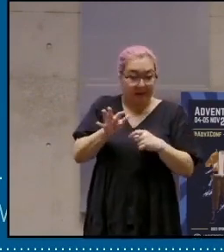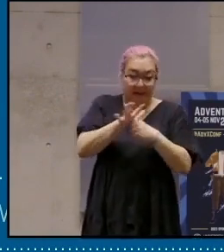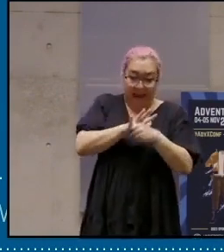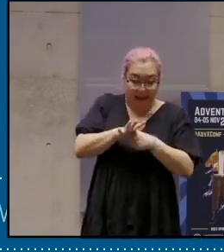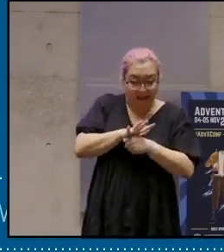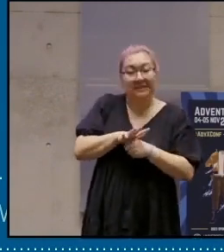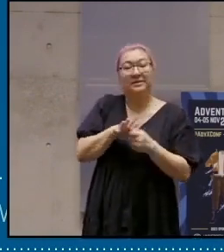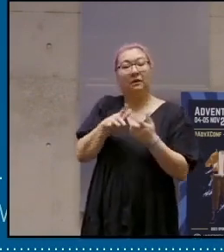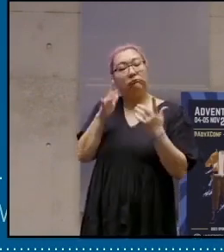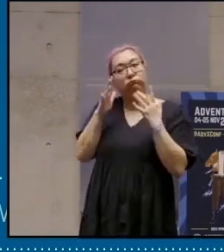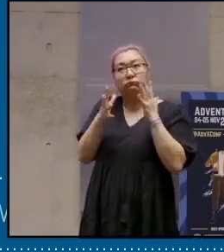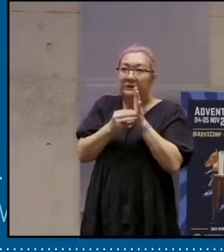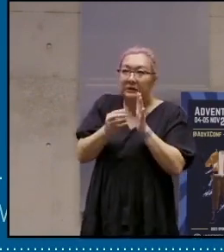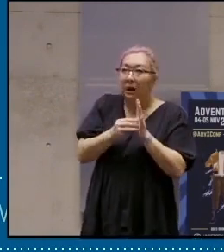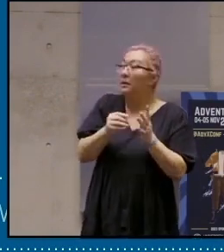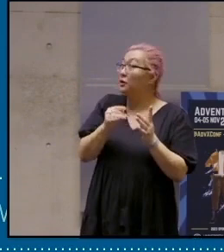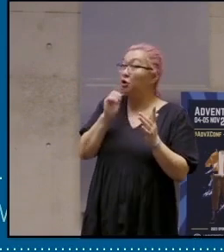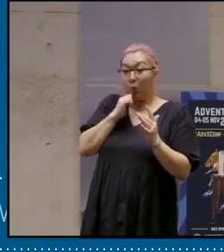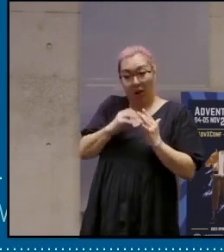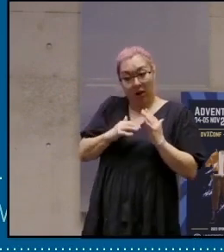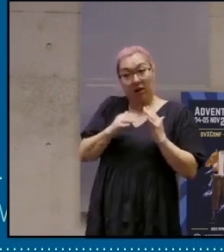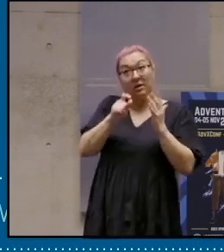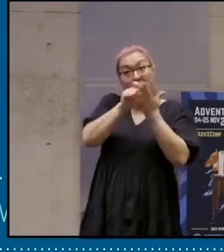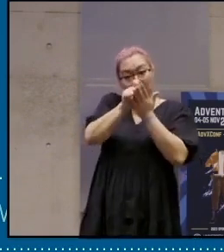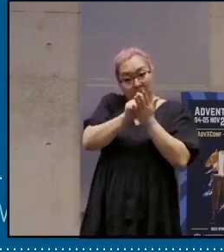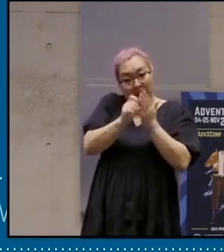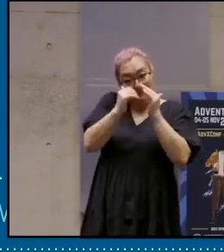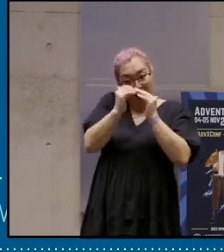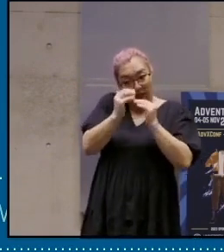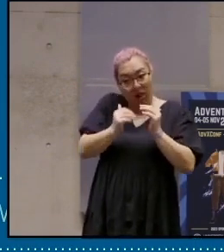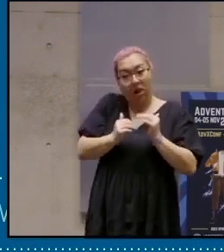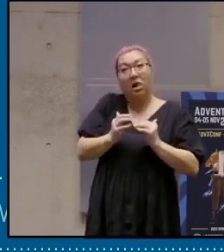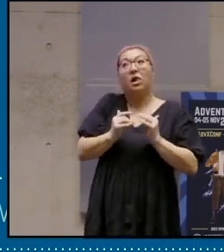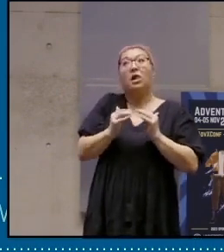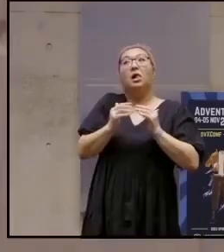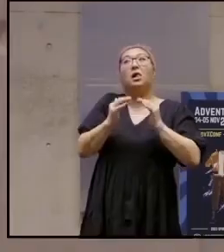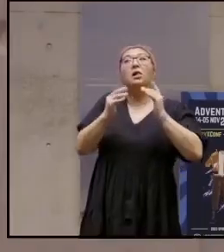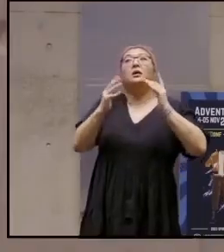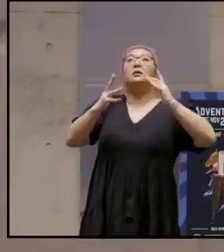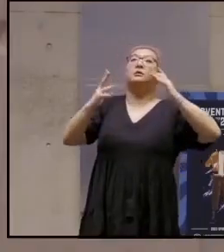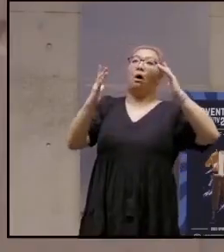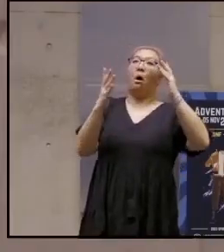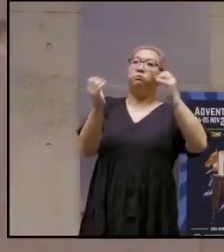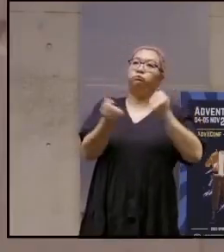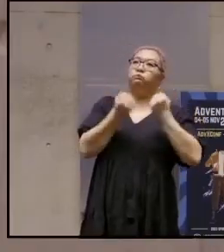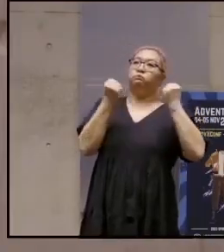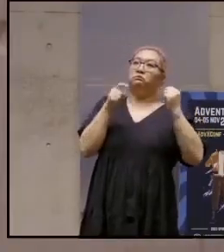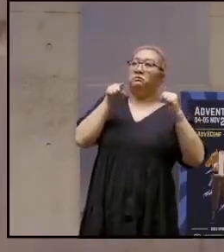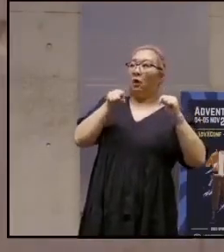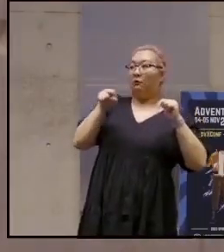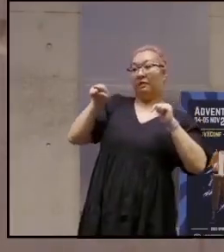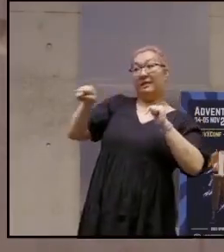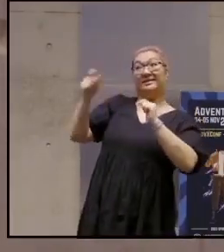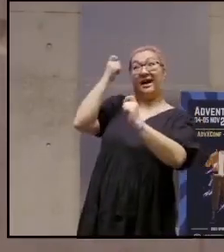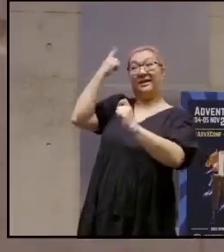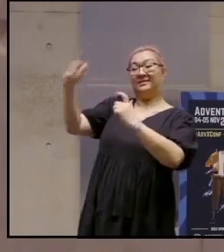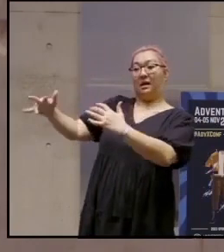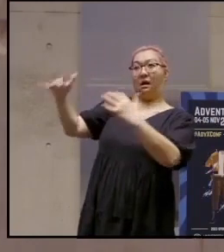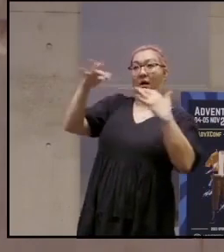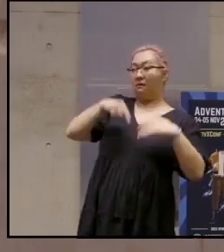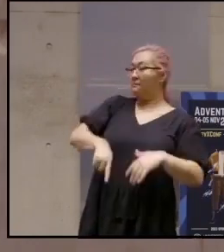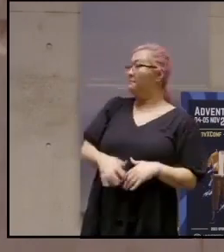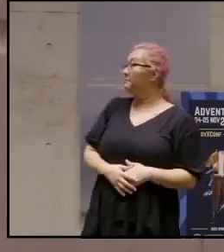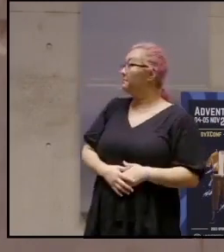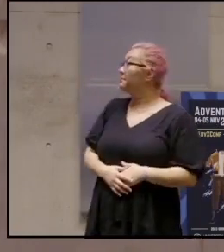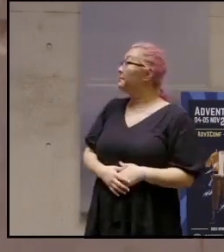this, and build up from there. Build an architecture founded by those types of ideas and those types of